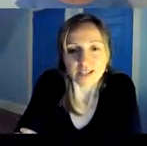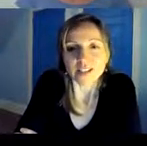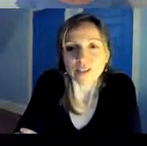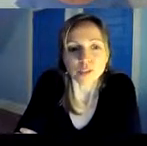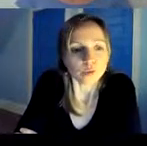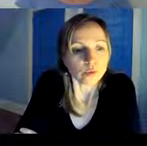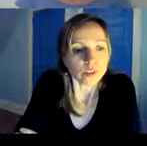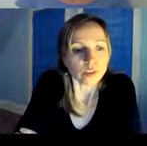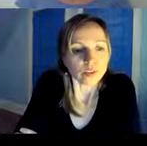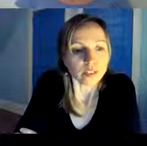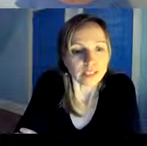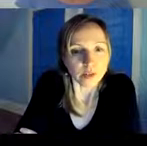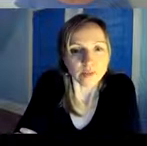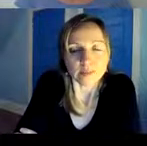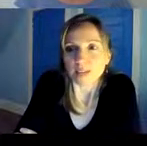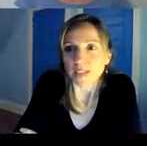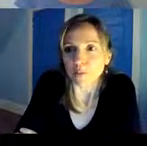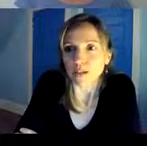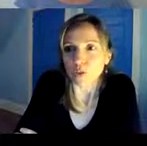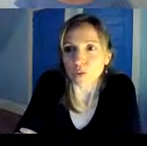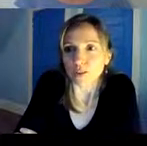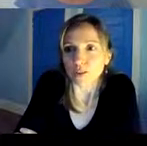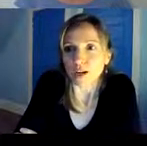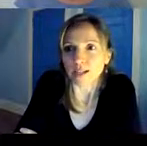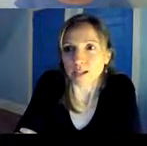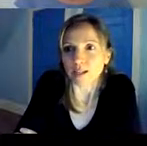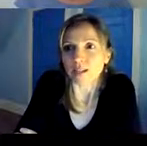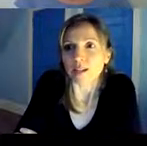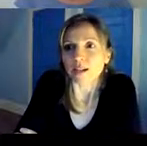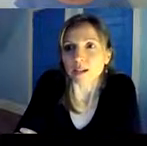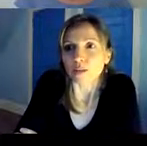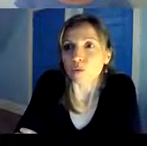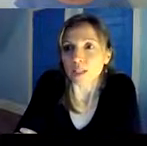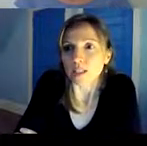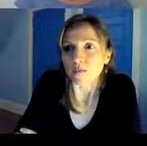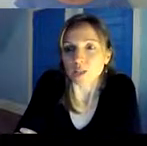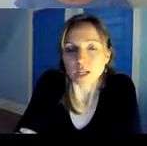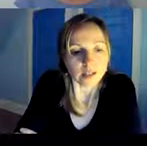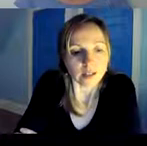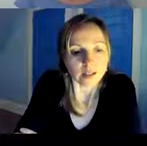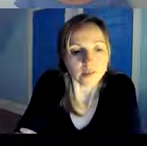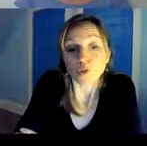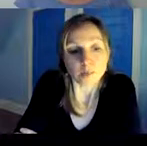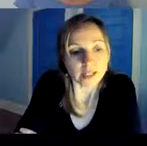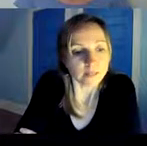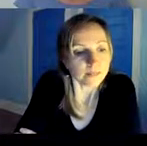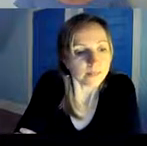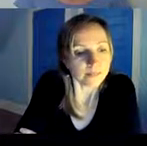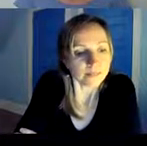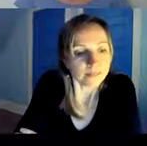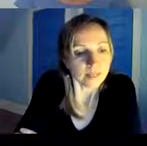out the plants, including the roots, in early summer, tamp down the soil to try and limit new seeds from